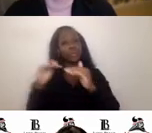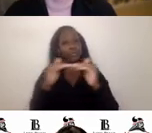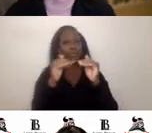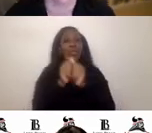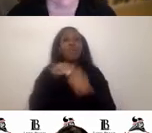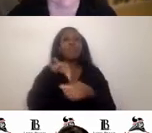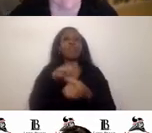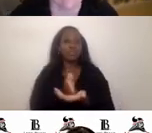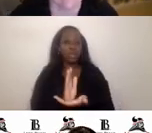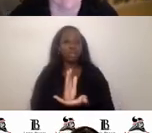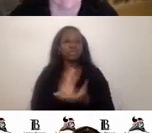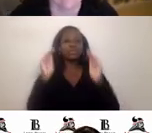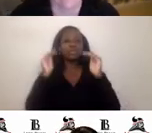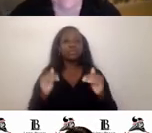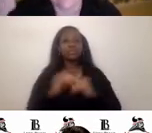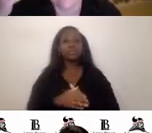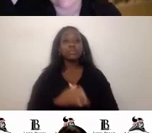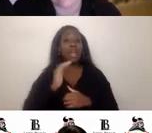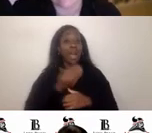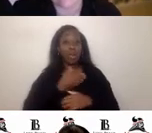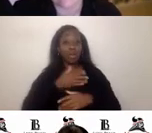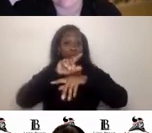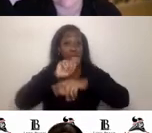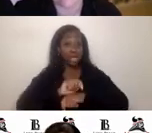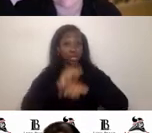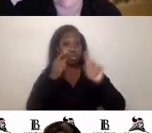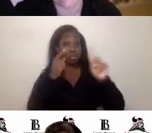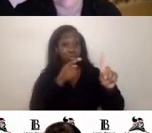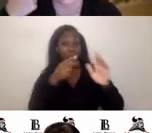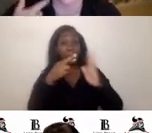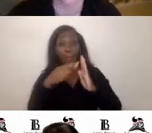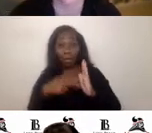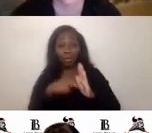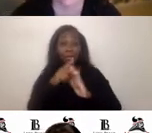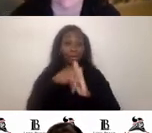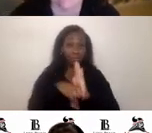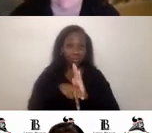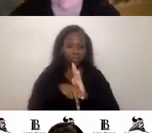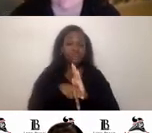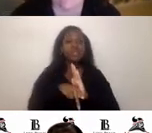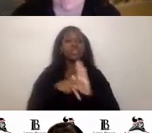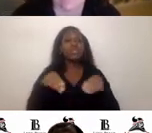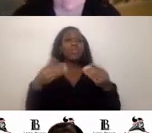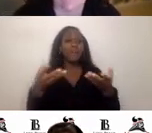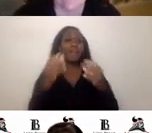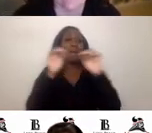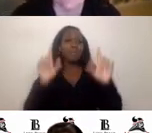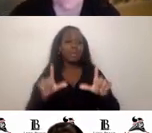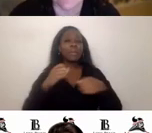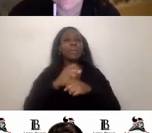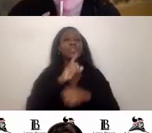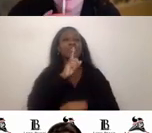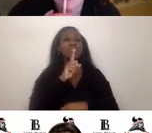Our traditional redistricting principles are principles that we have as an outline to prevent a district from becoming a